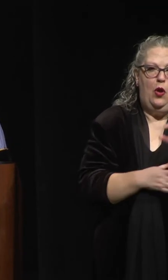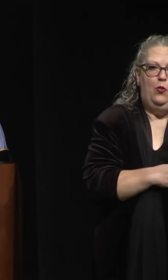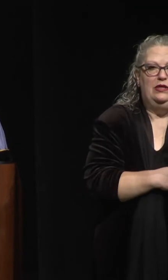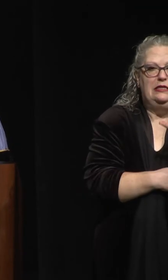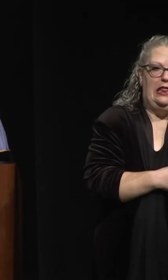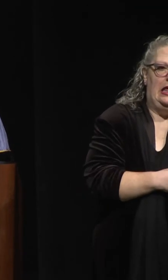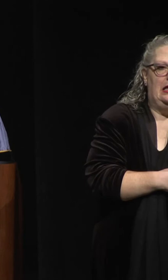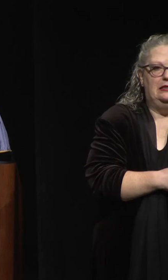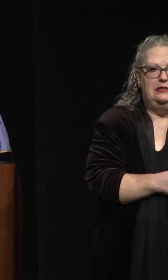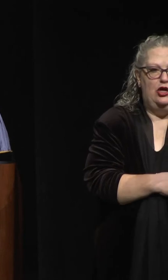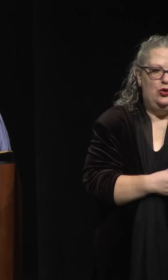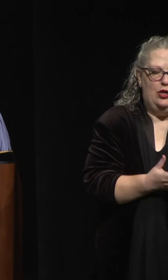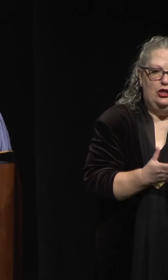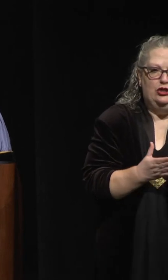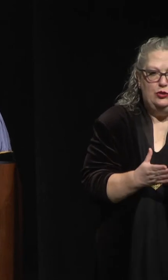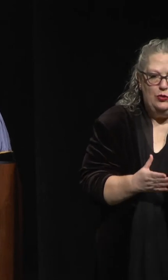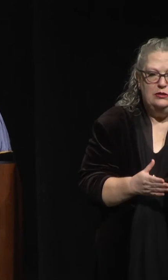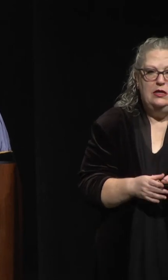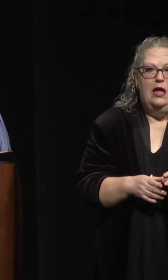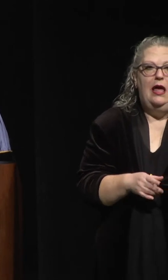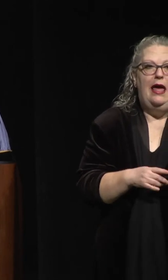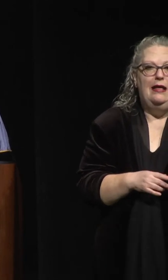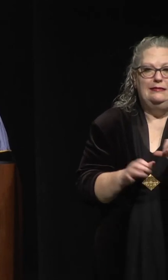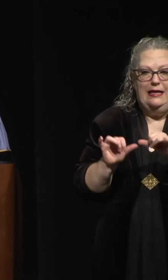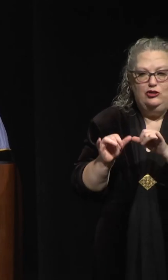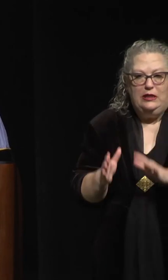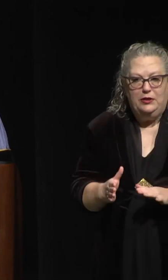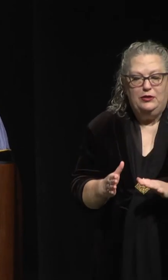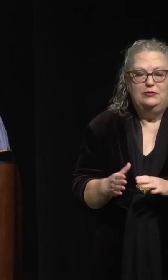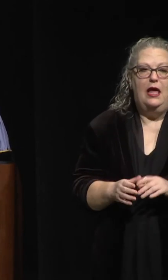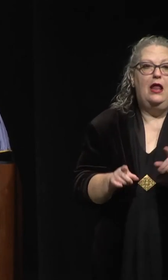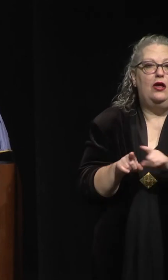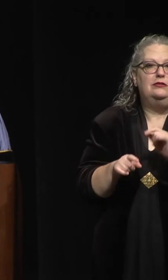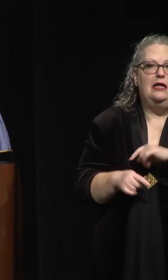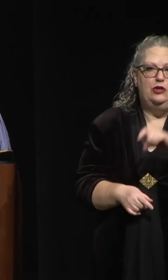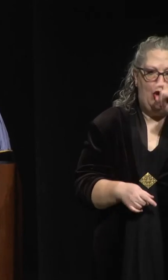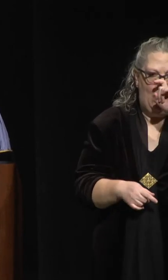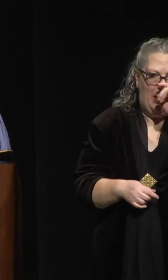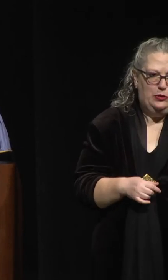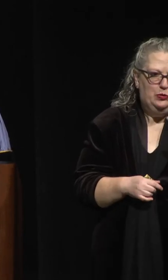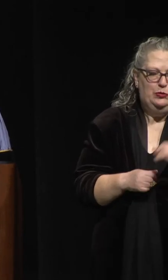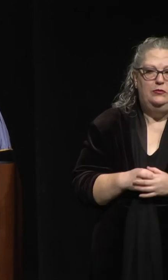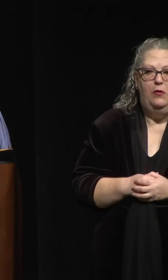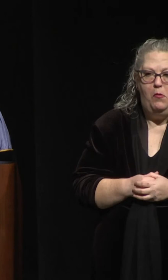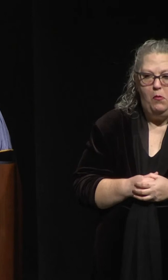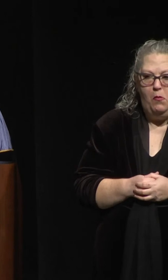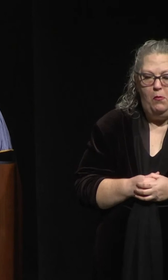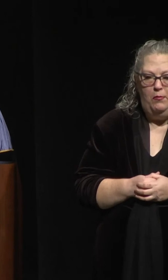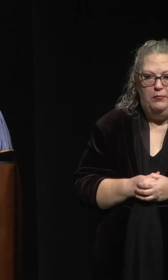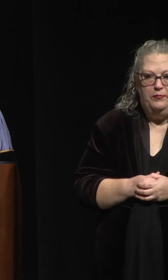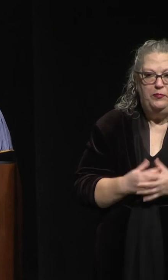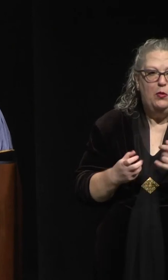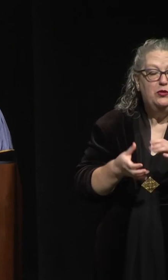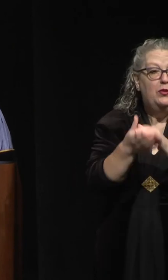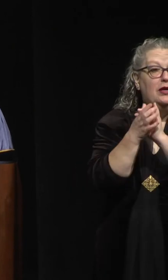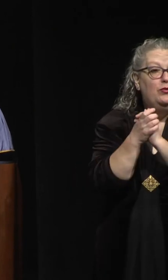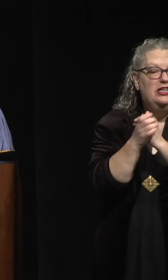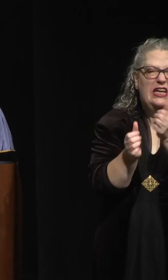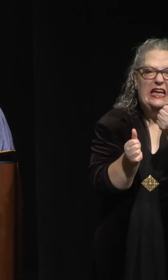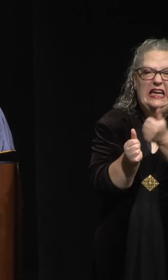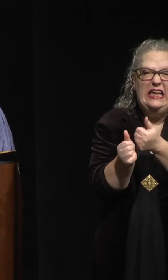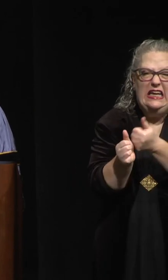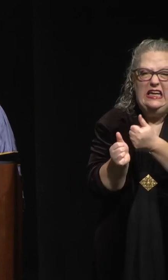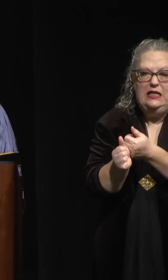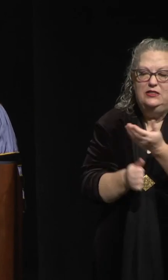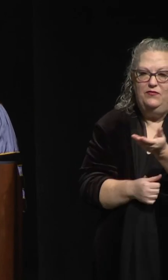resilience as students, as engineers, and as Hawkeyes. I want to congratulate